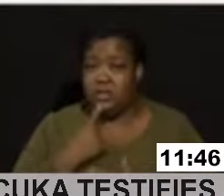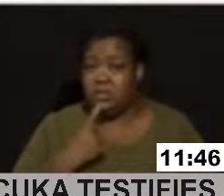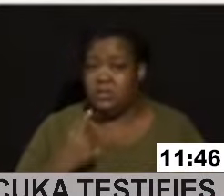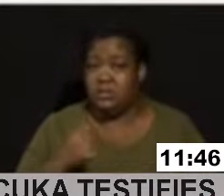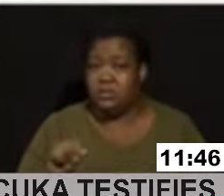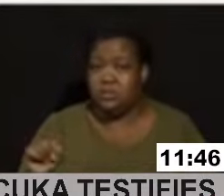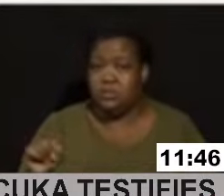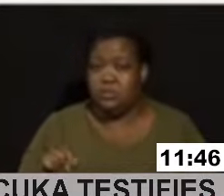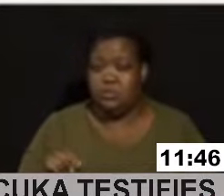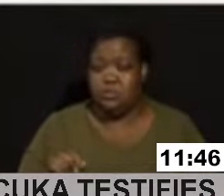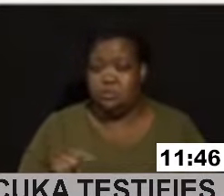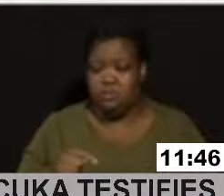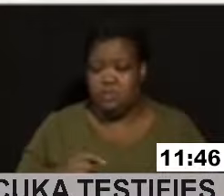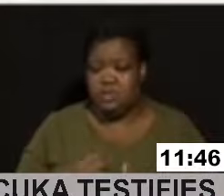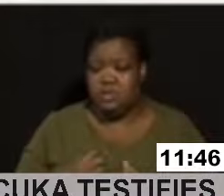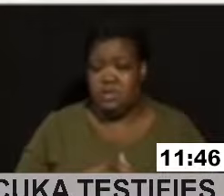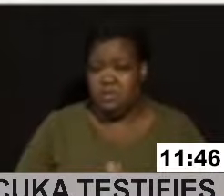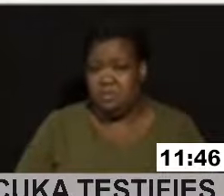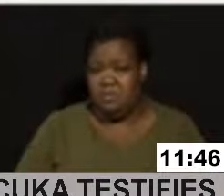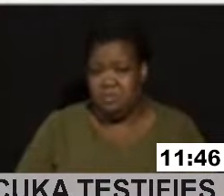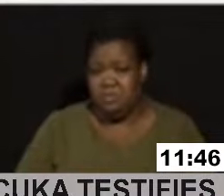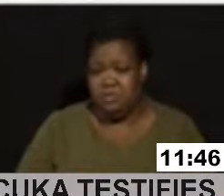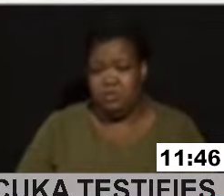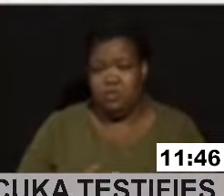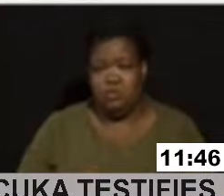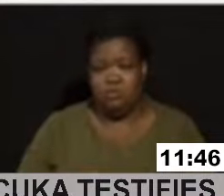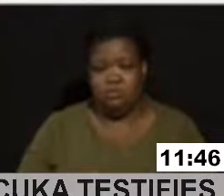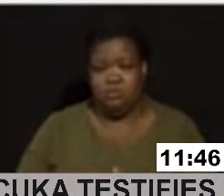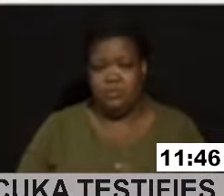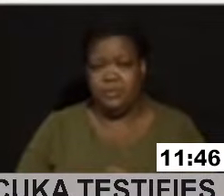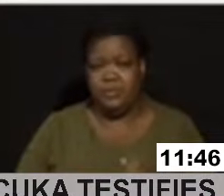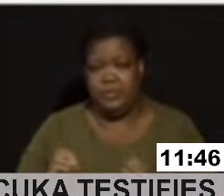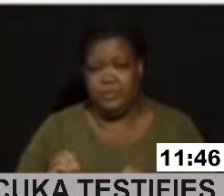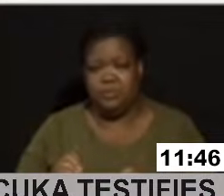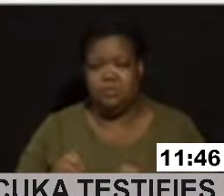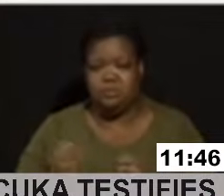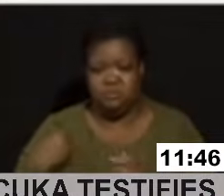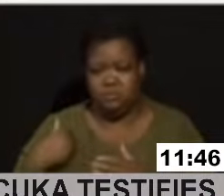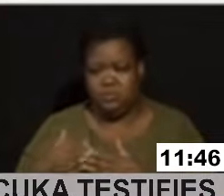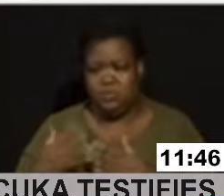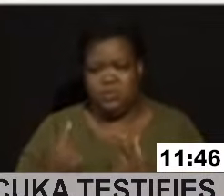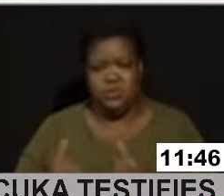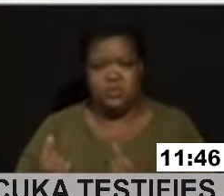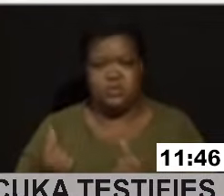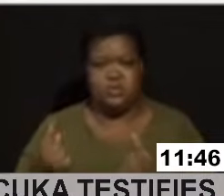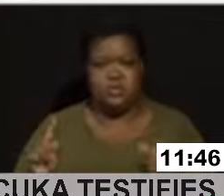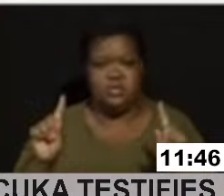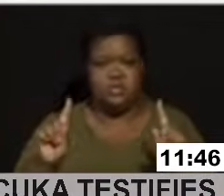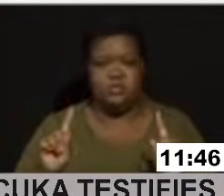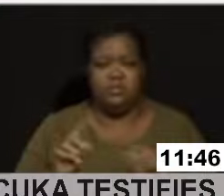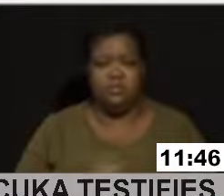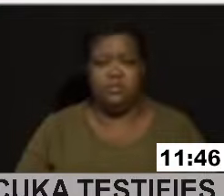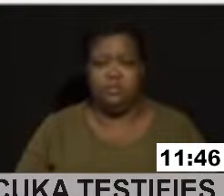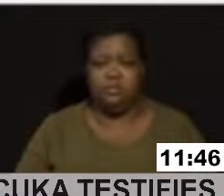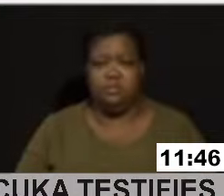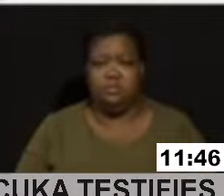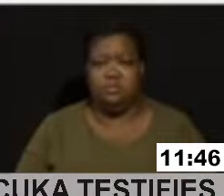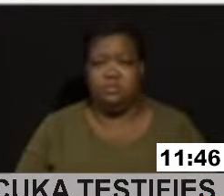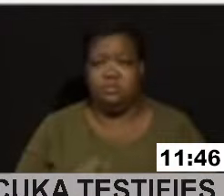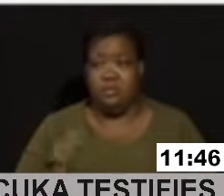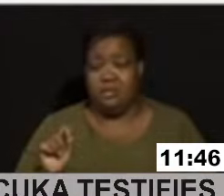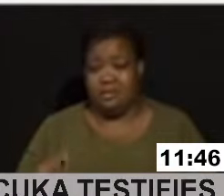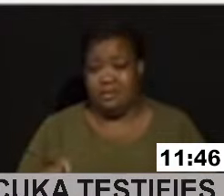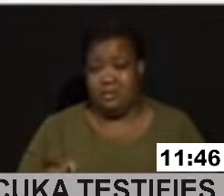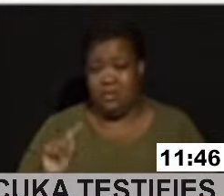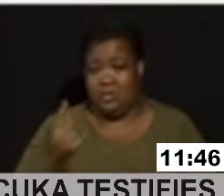I don't go along with this. And I did that successfully throughout. But I was never even approached on this